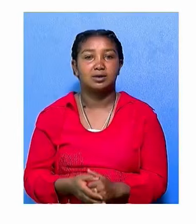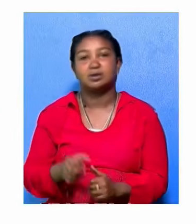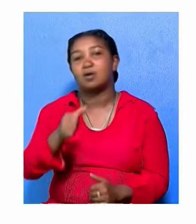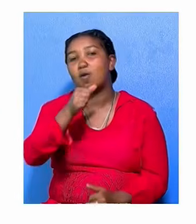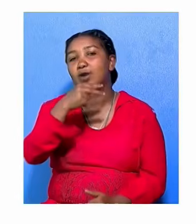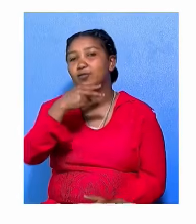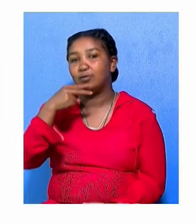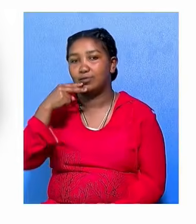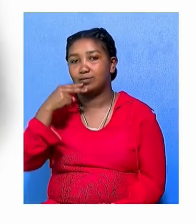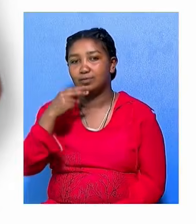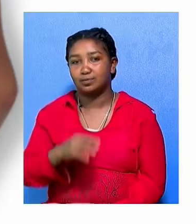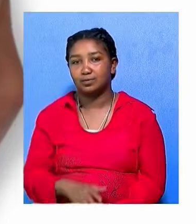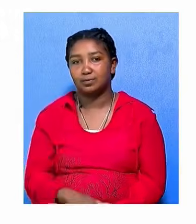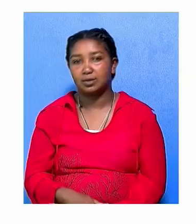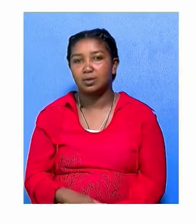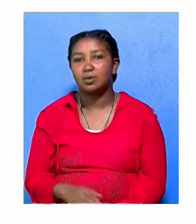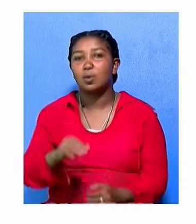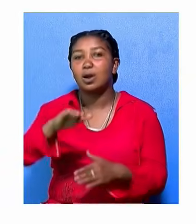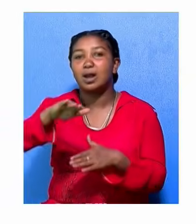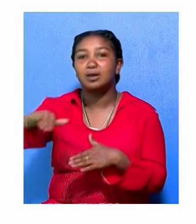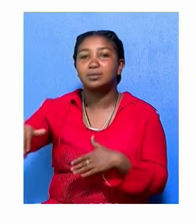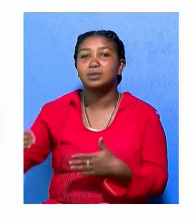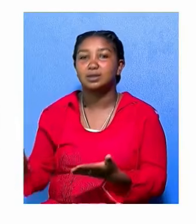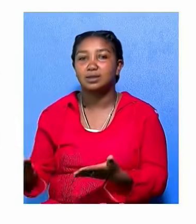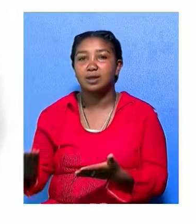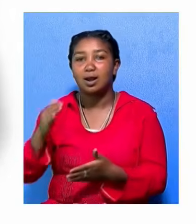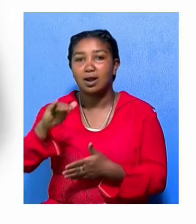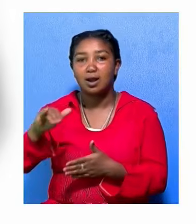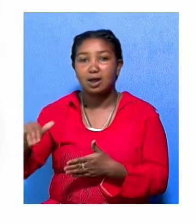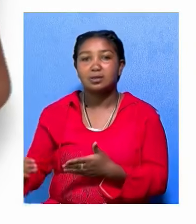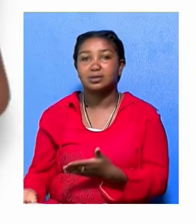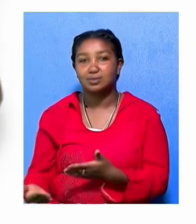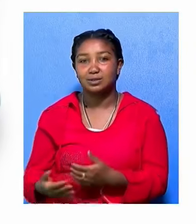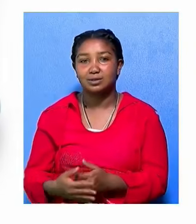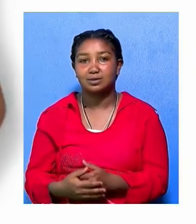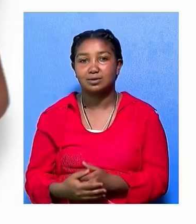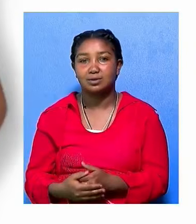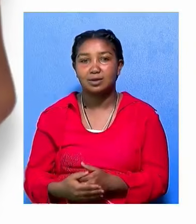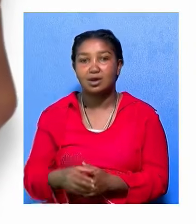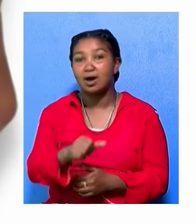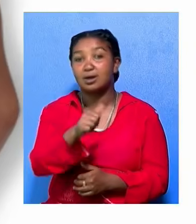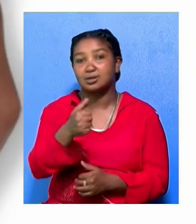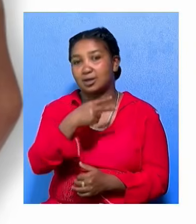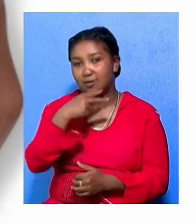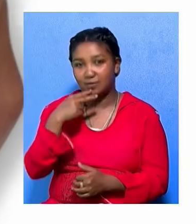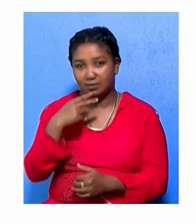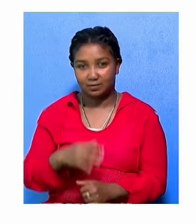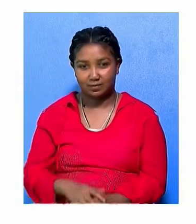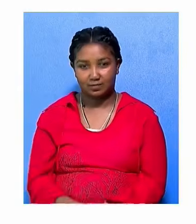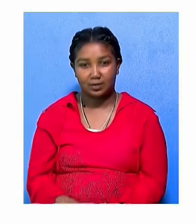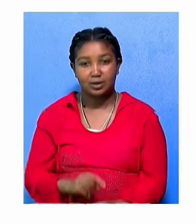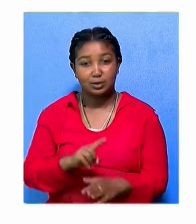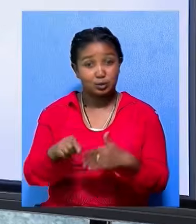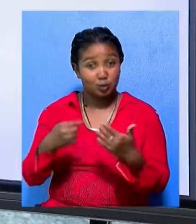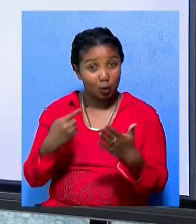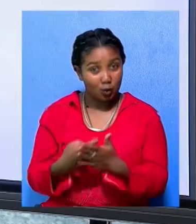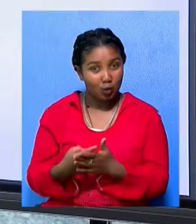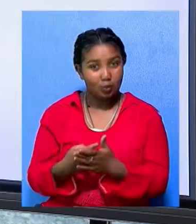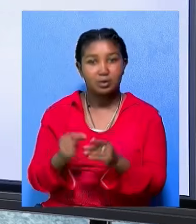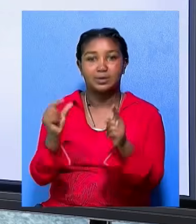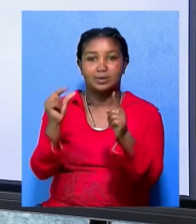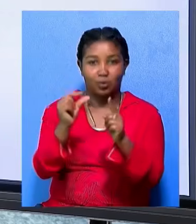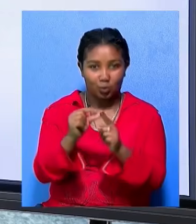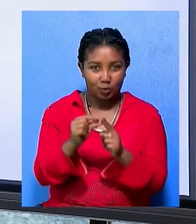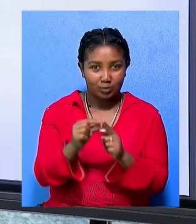adverb. What about late here? This one is also another adverb. So, the